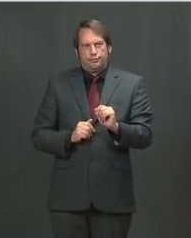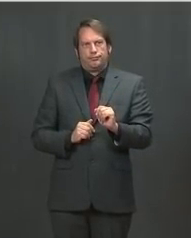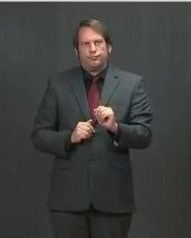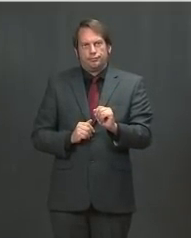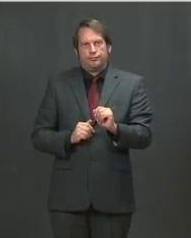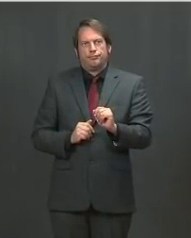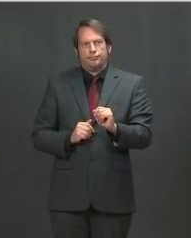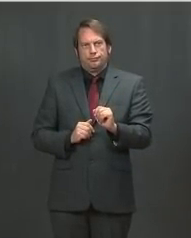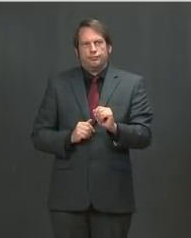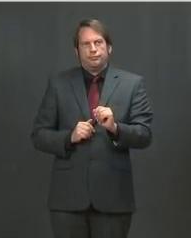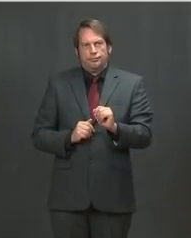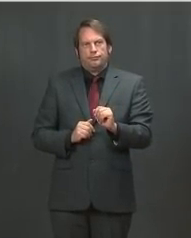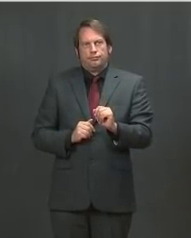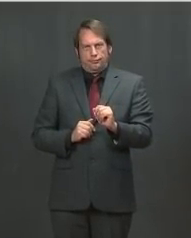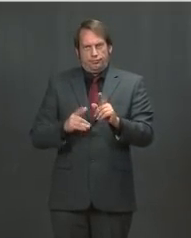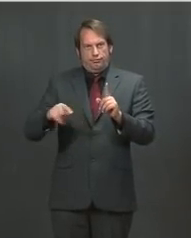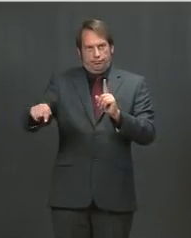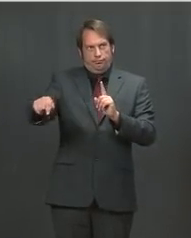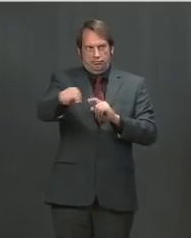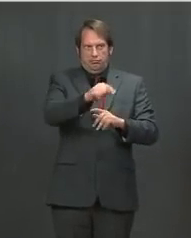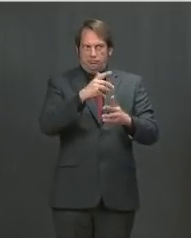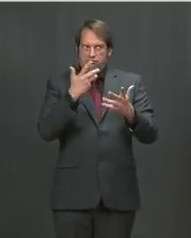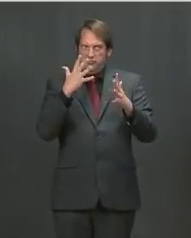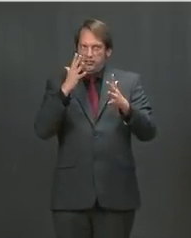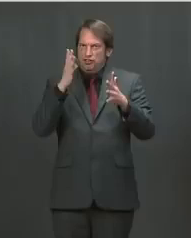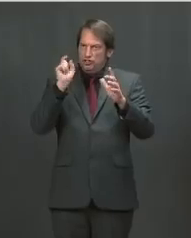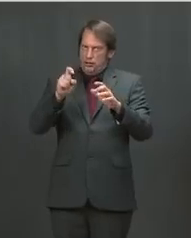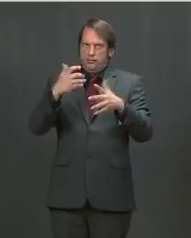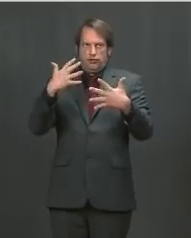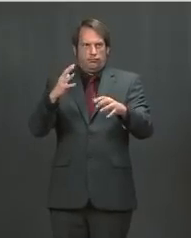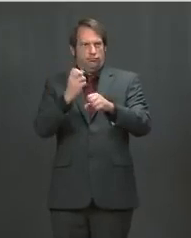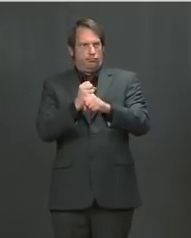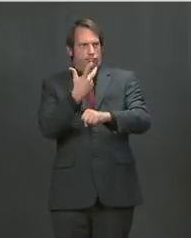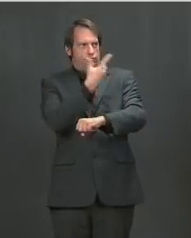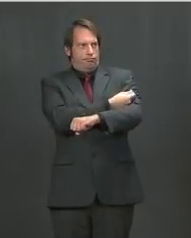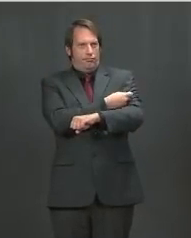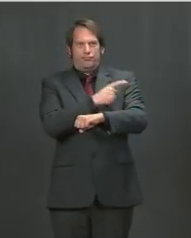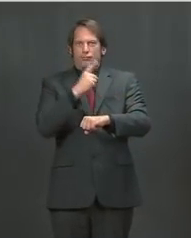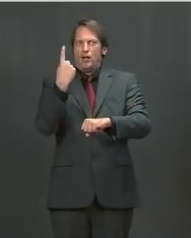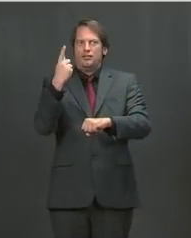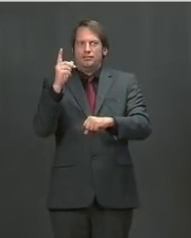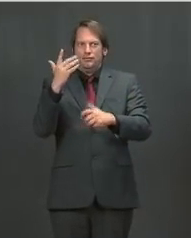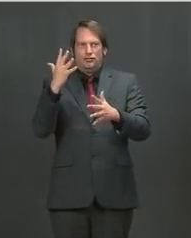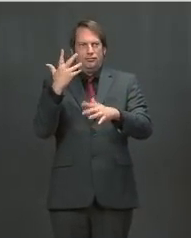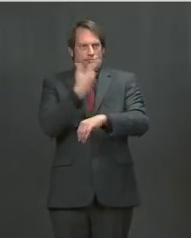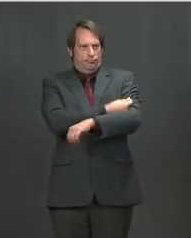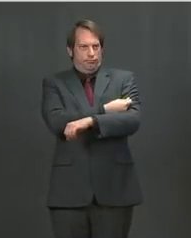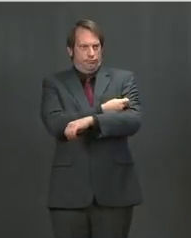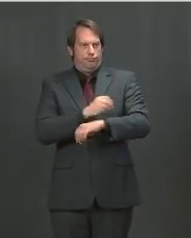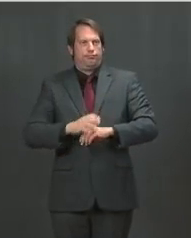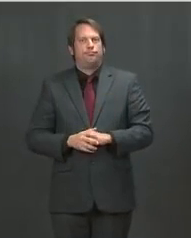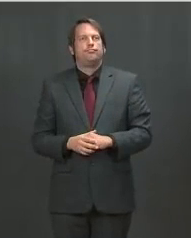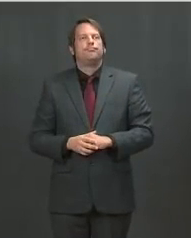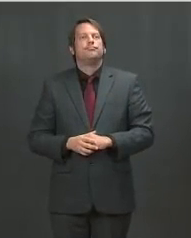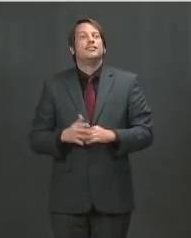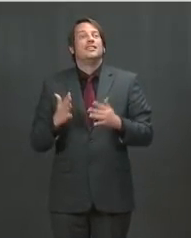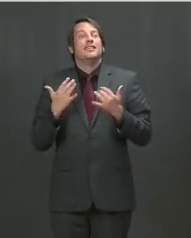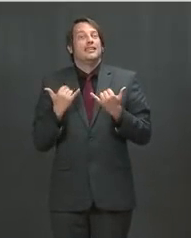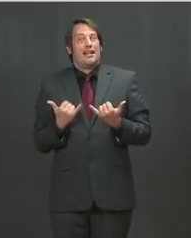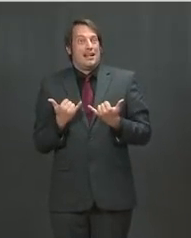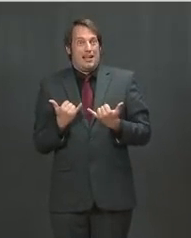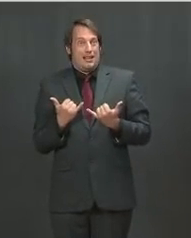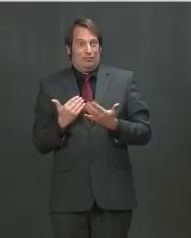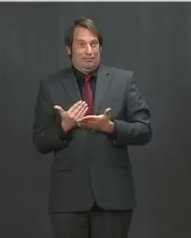shot. And today, the Department of Education released the latest round of data from its own ongoing